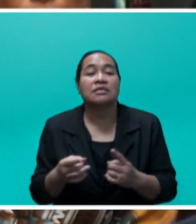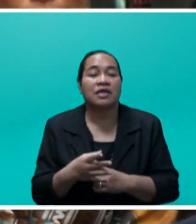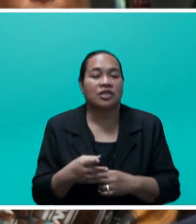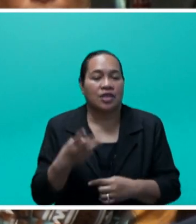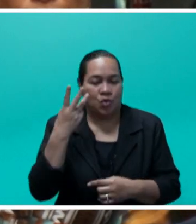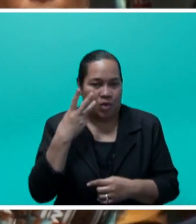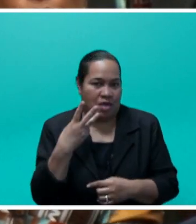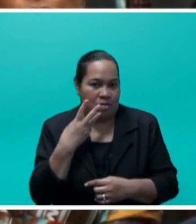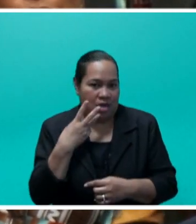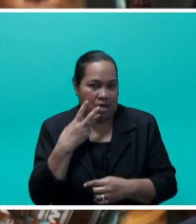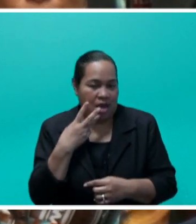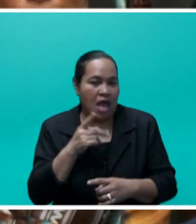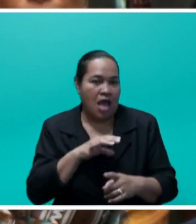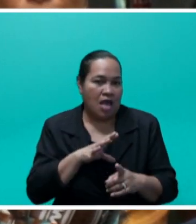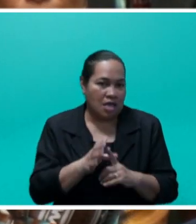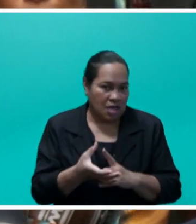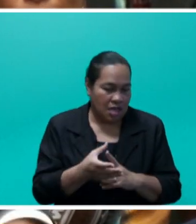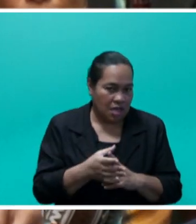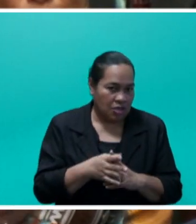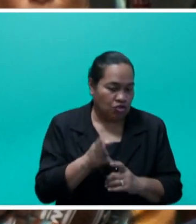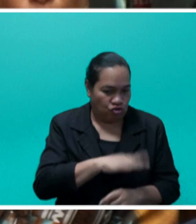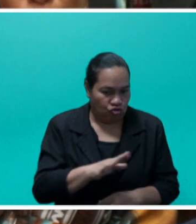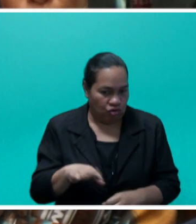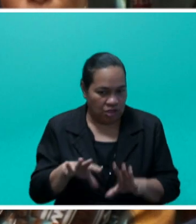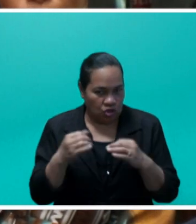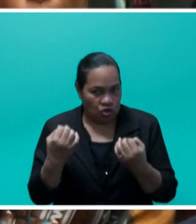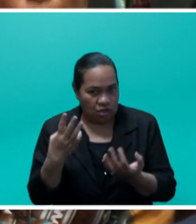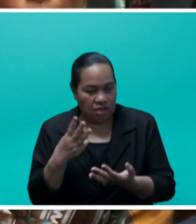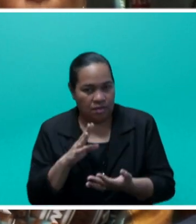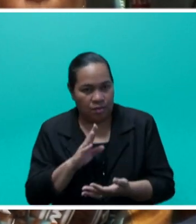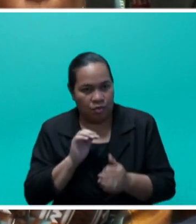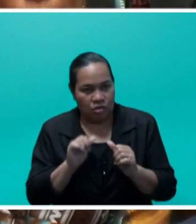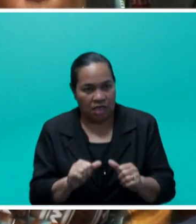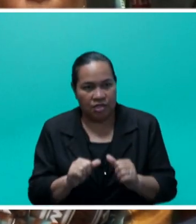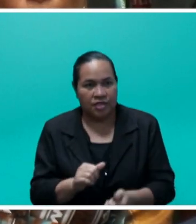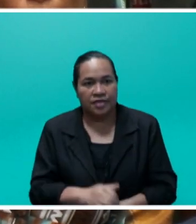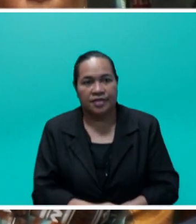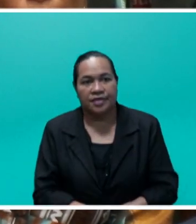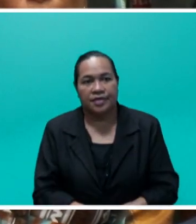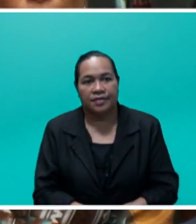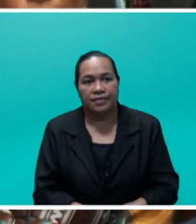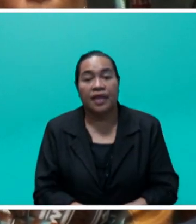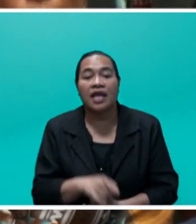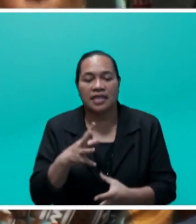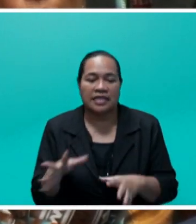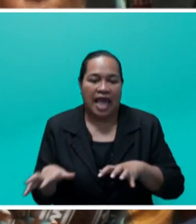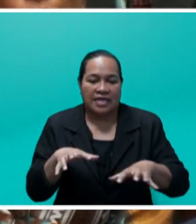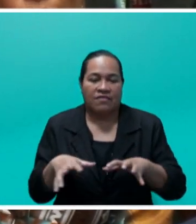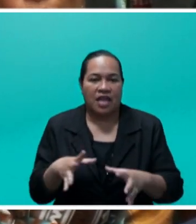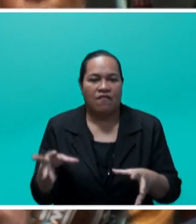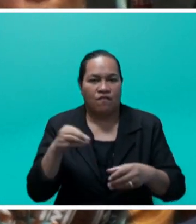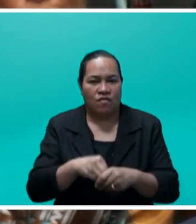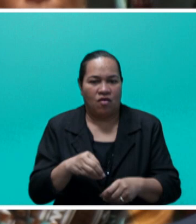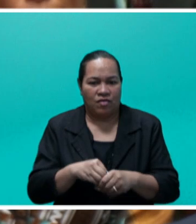and Culture, Women, Children and Social Protection is actively involved in supporting programs